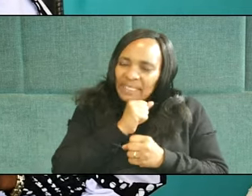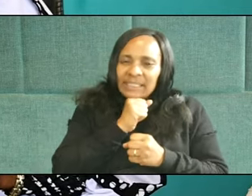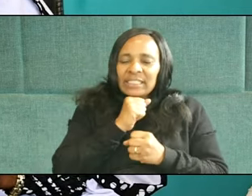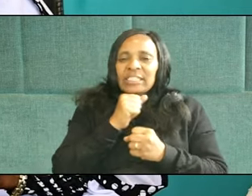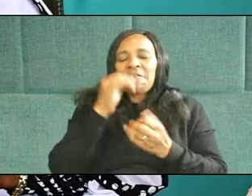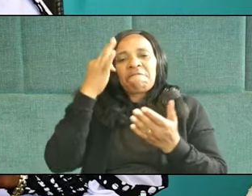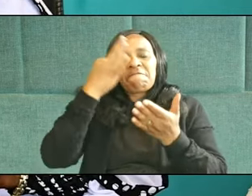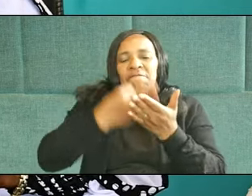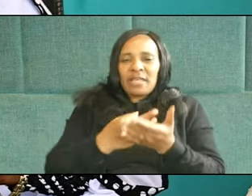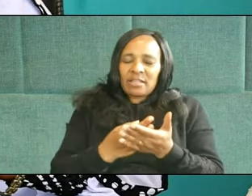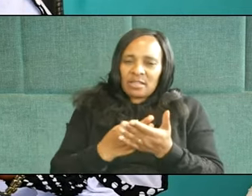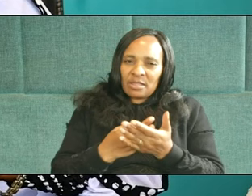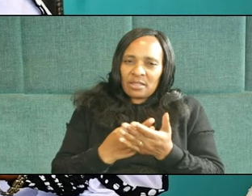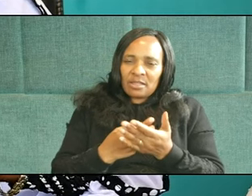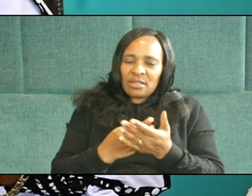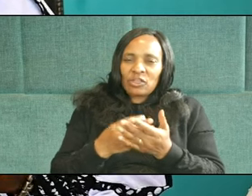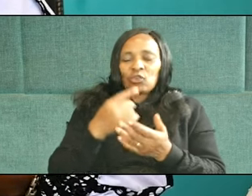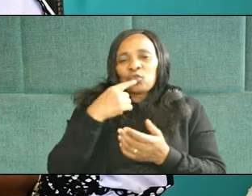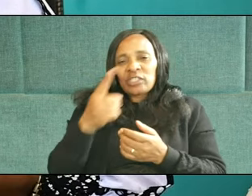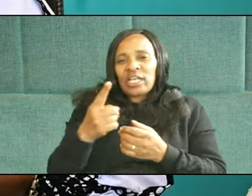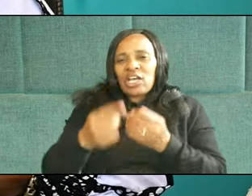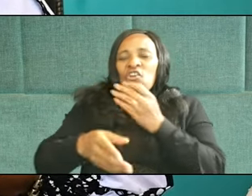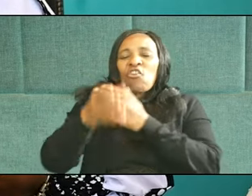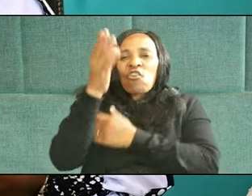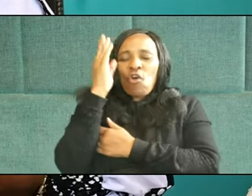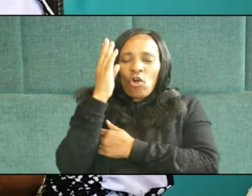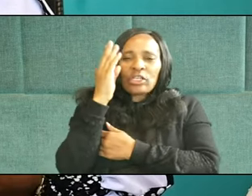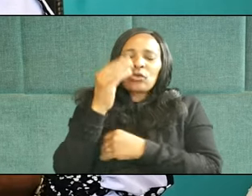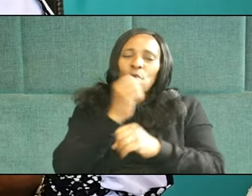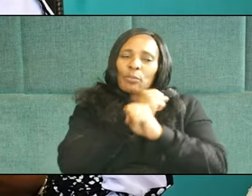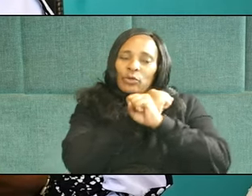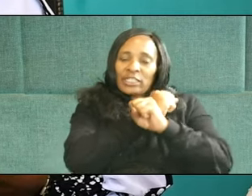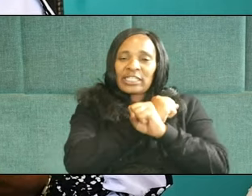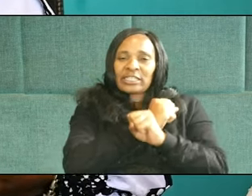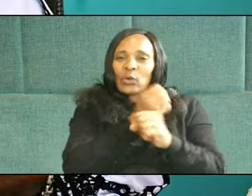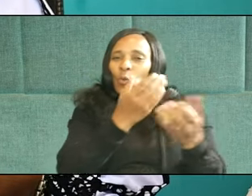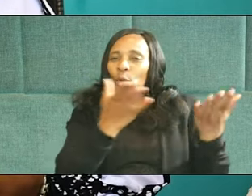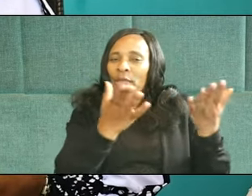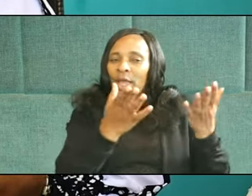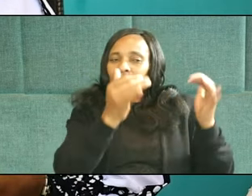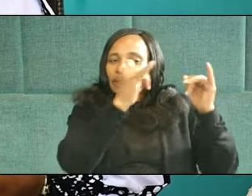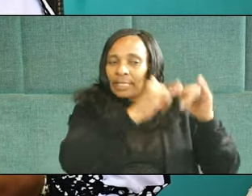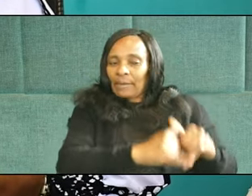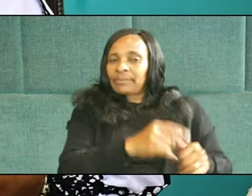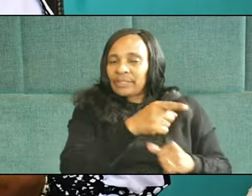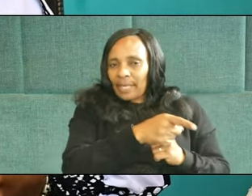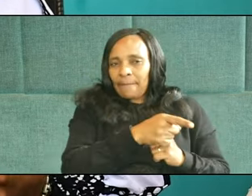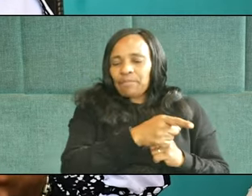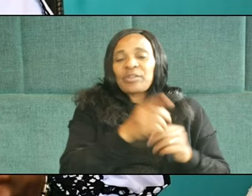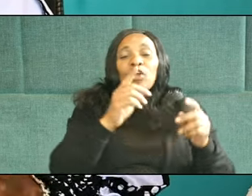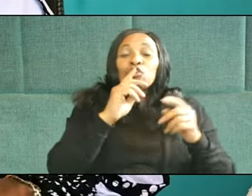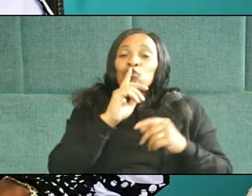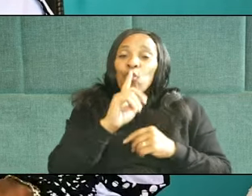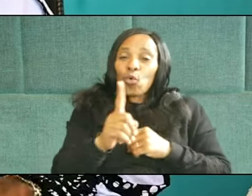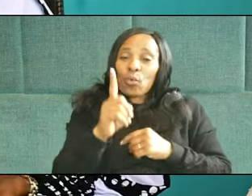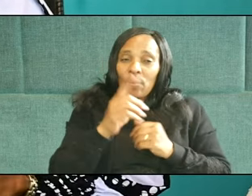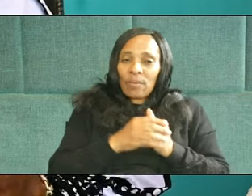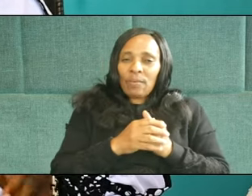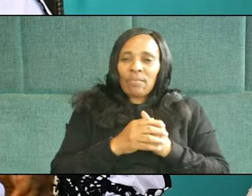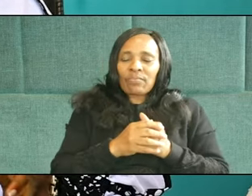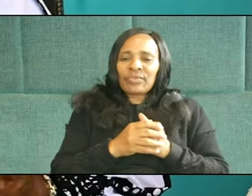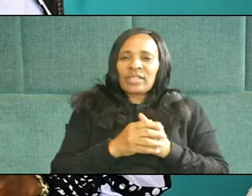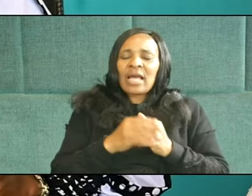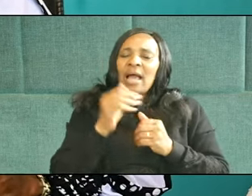faith to say that God would protect him wherever he encamped. Mm-hmm. And so